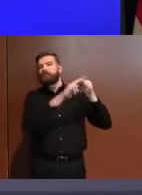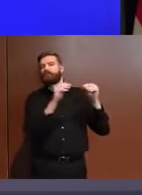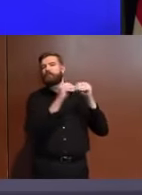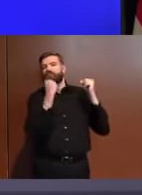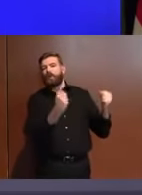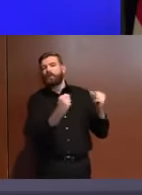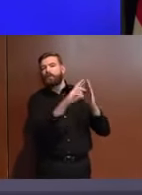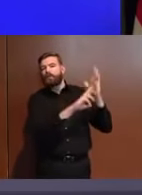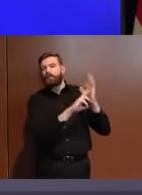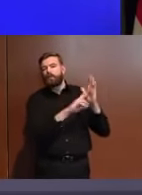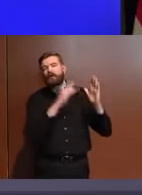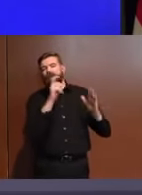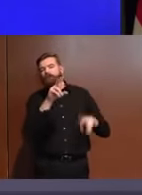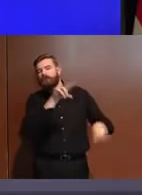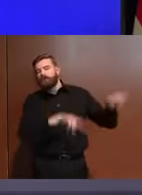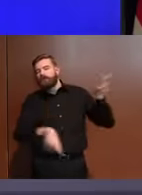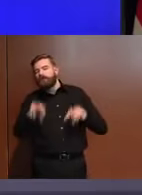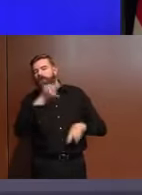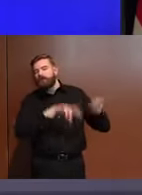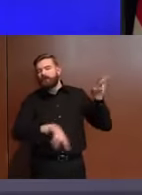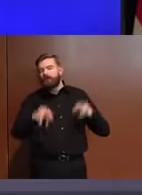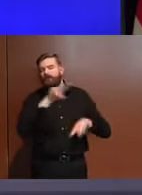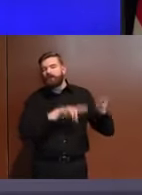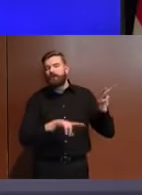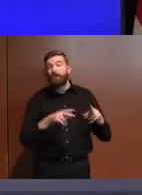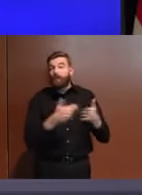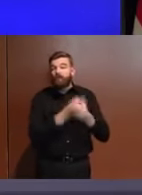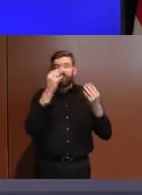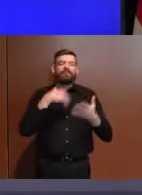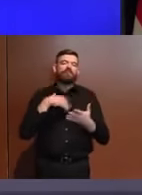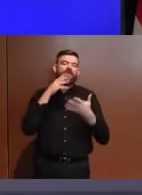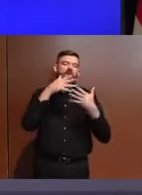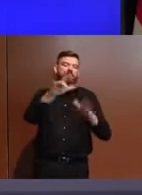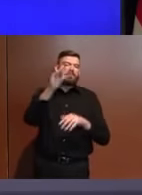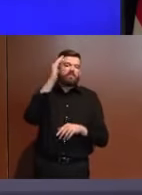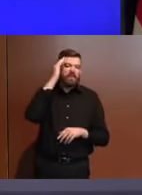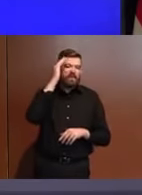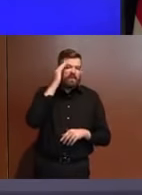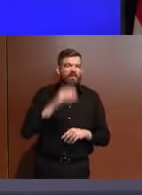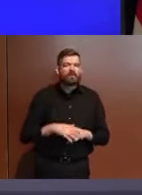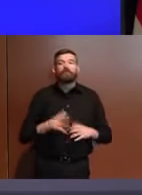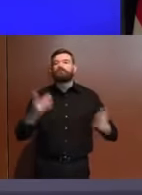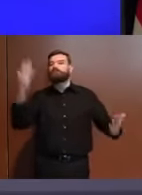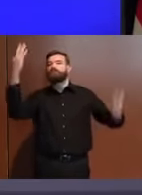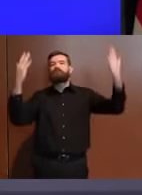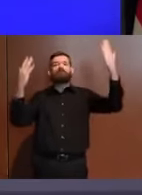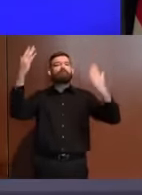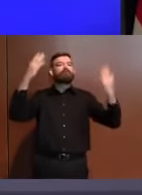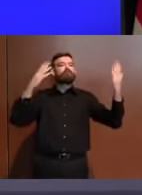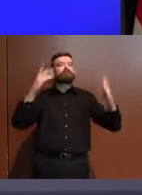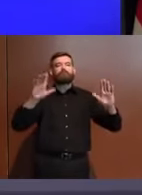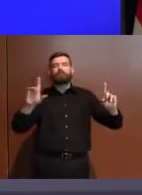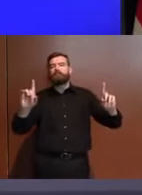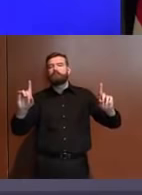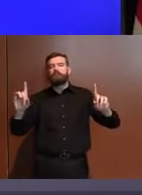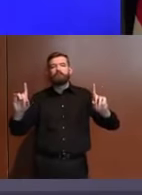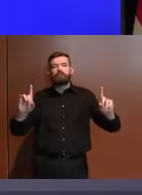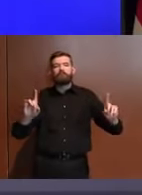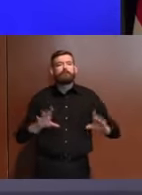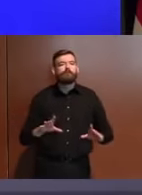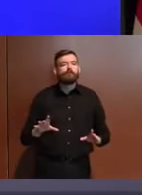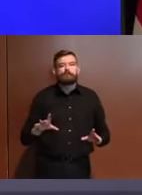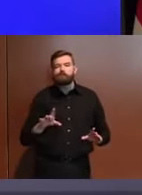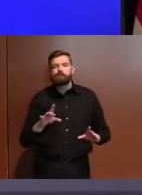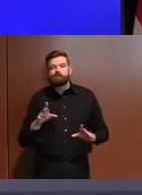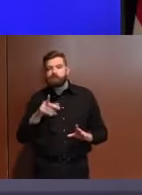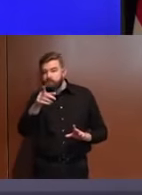And if there's anything new to report there, we'll come back to you. I'm going to do a sweep. I'm going to get to you, and I'm going to have something to say before you ask, by the way. But I'm going to come across. Anything else, John?